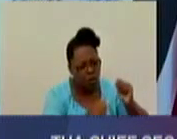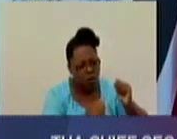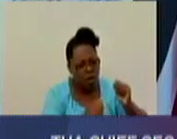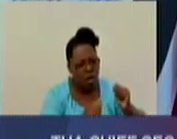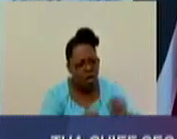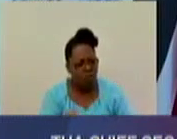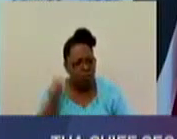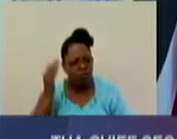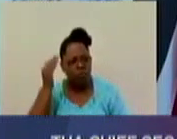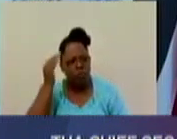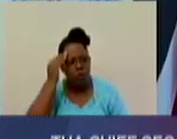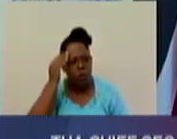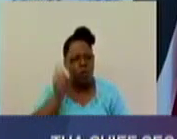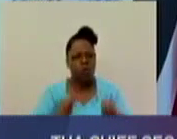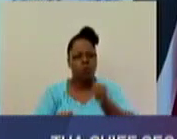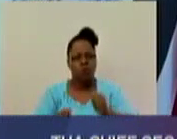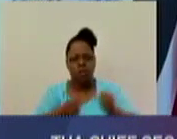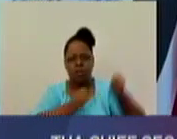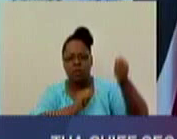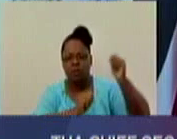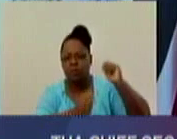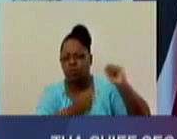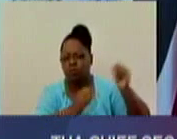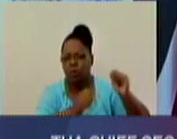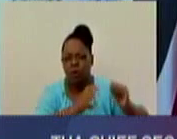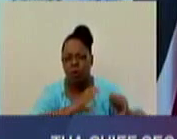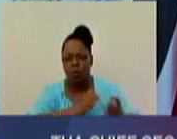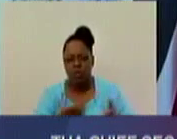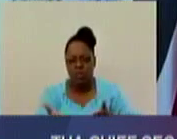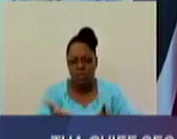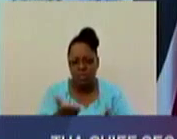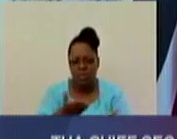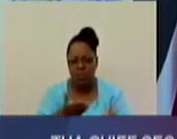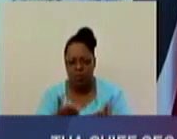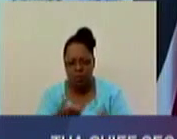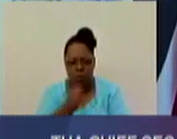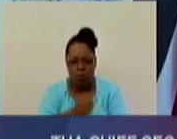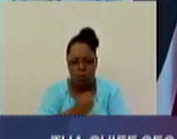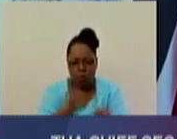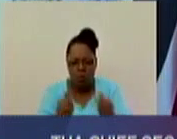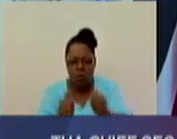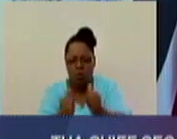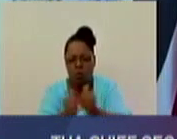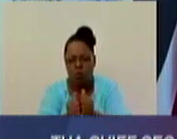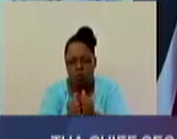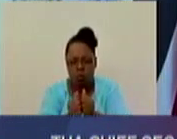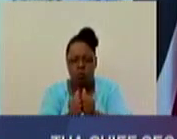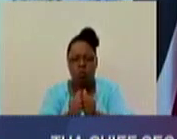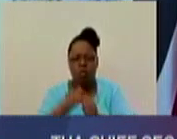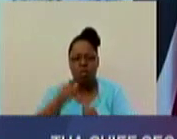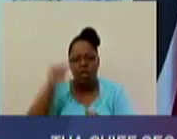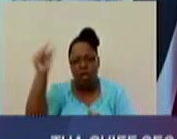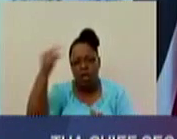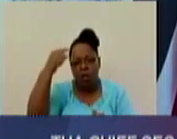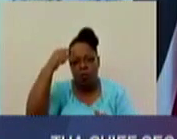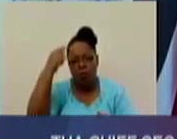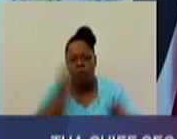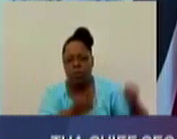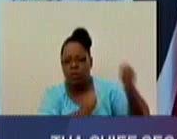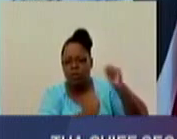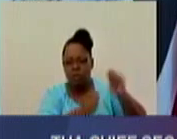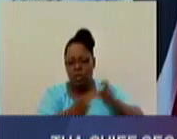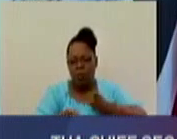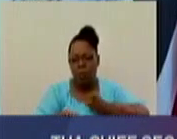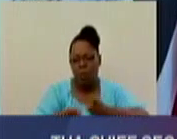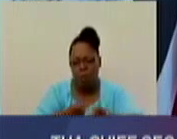Tobago Police Service will continue to work closely with us here in Tobago to ensure that we manage